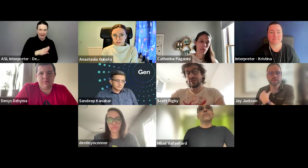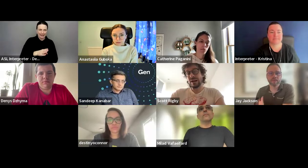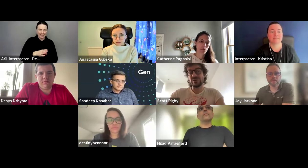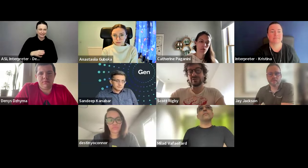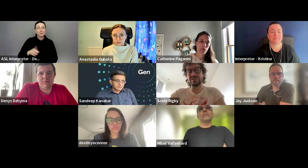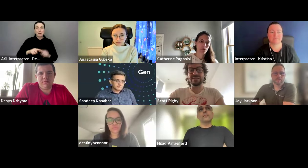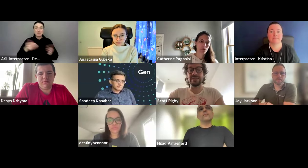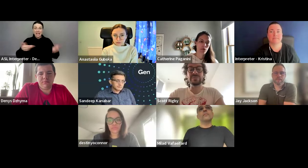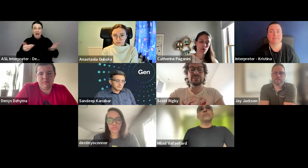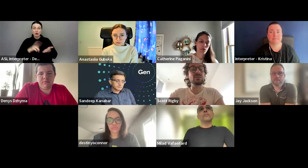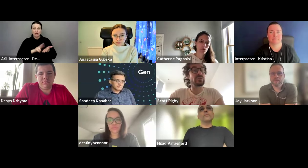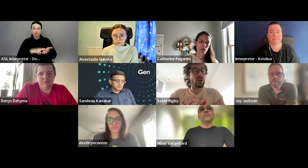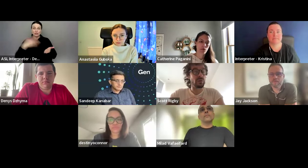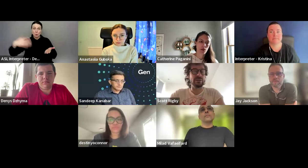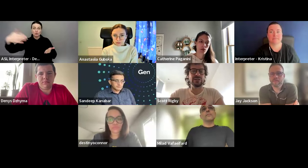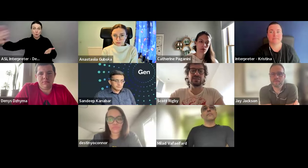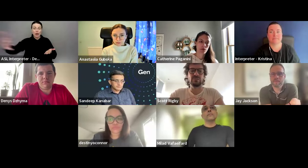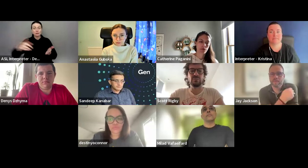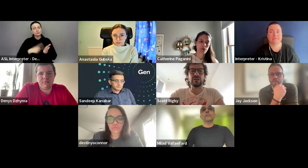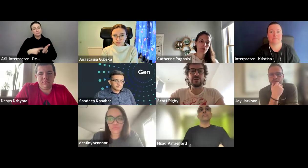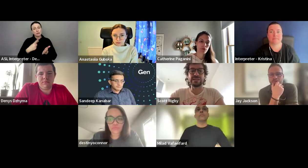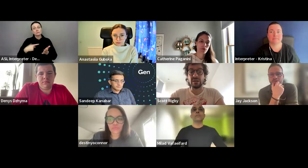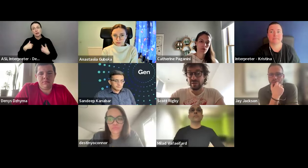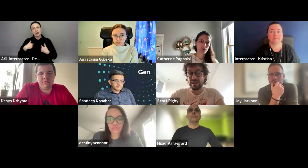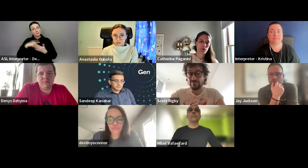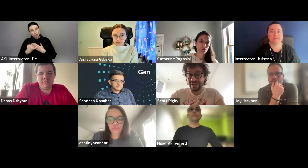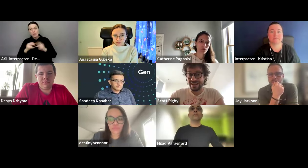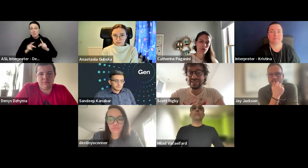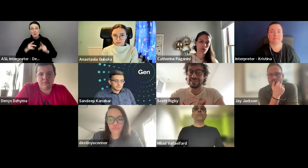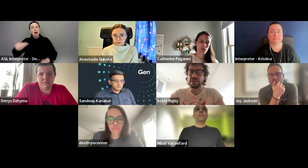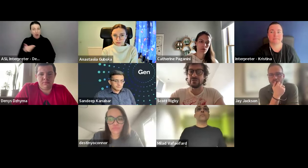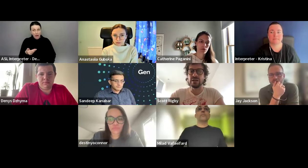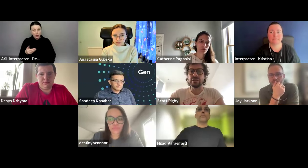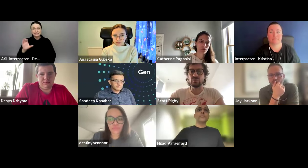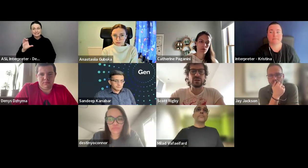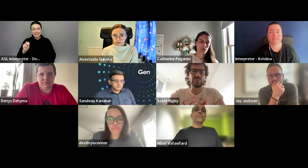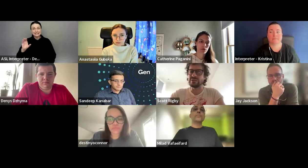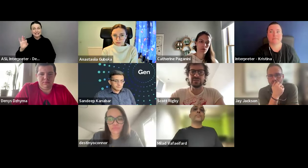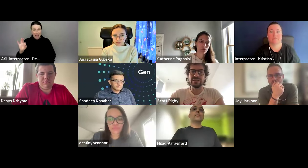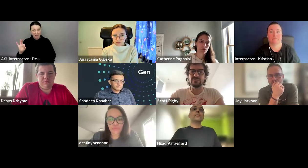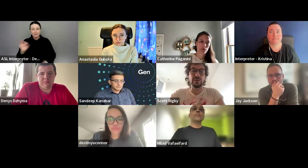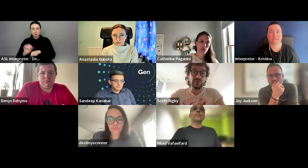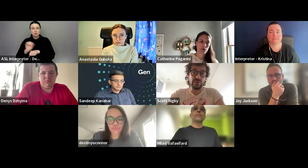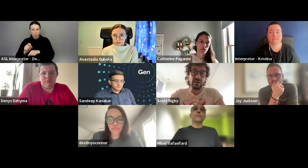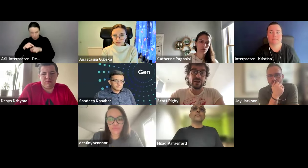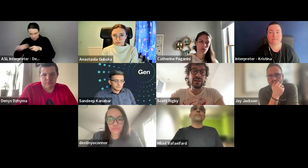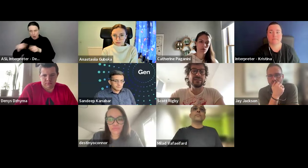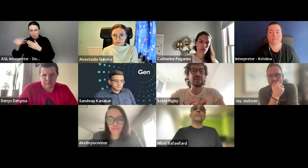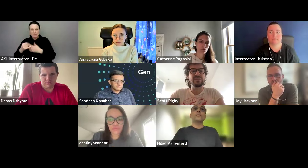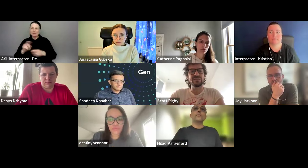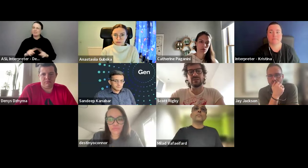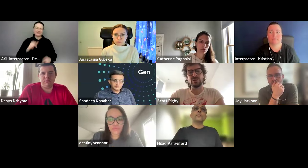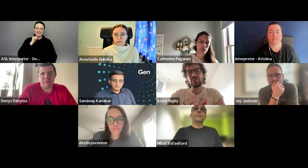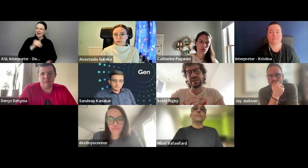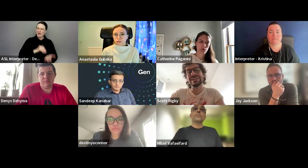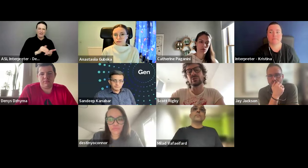They do hire contractors at times. And so there are projects where folks have been hired by CNCF to work on projects, but it's very rare. It's